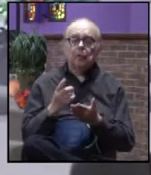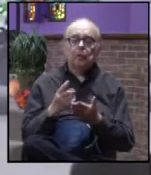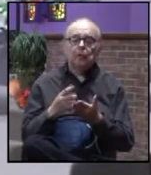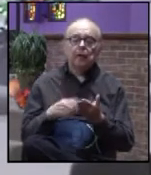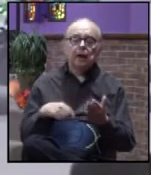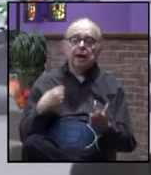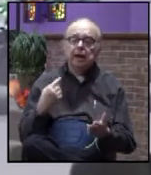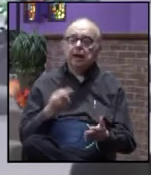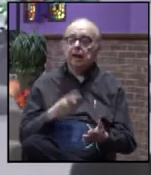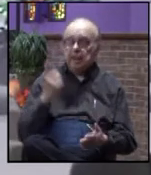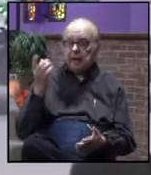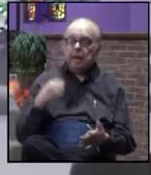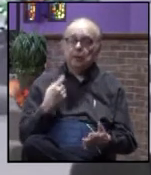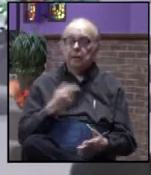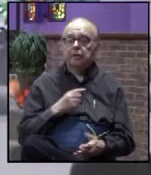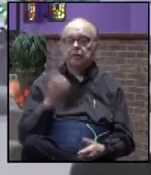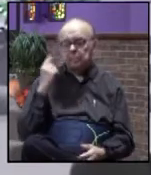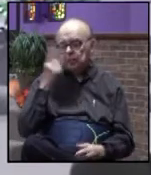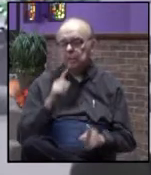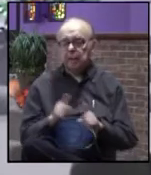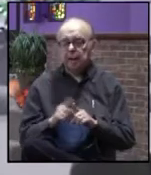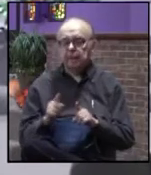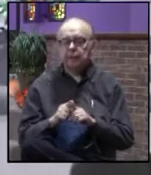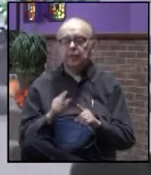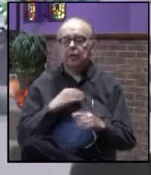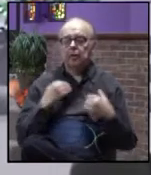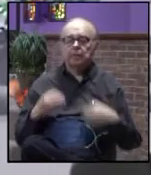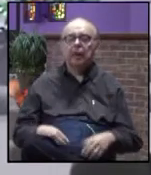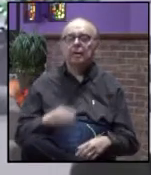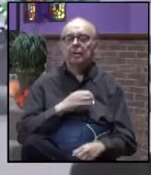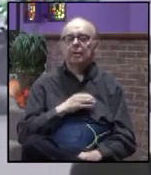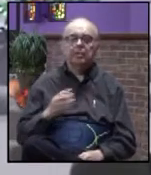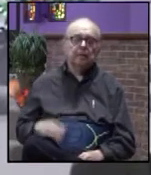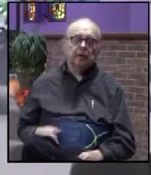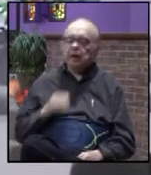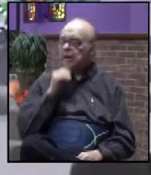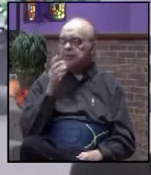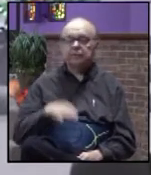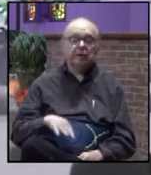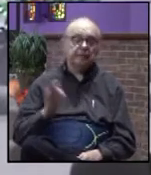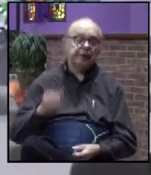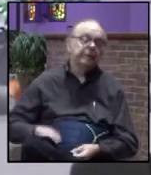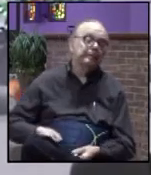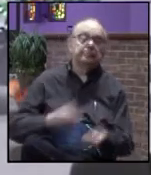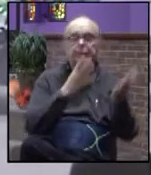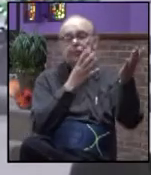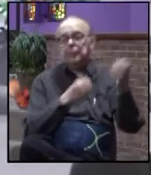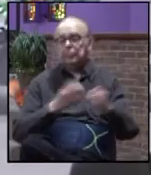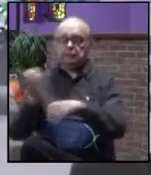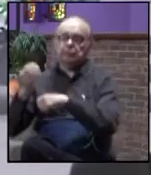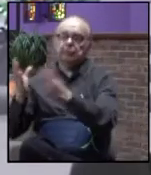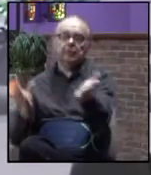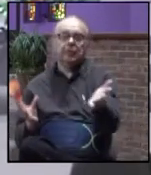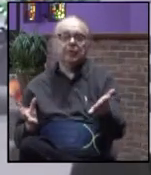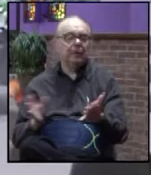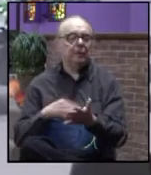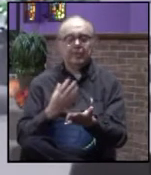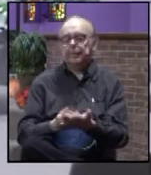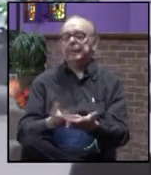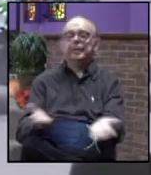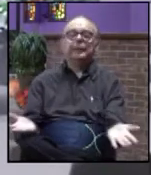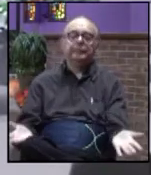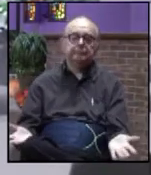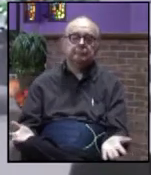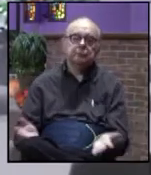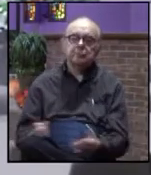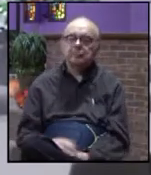church and as the body of Christ. I don't think He just picks us up and throws us up against the wall and splat wherever you land. We'll just